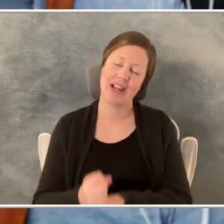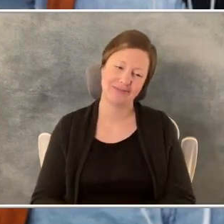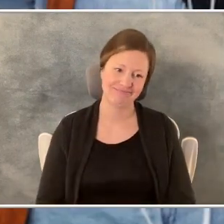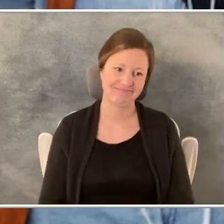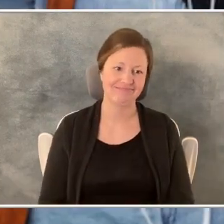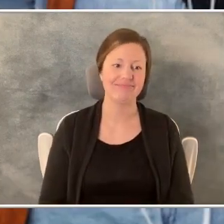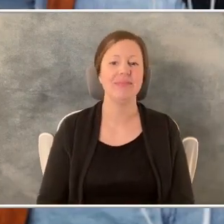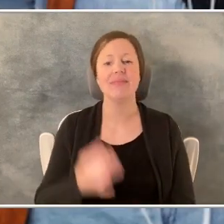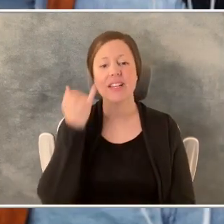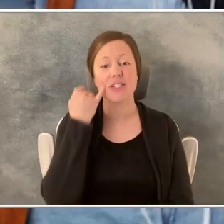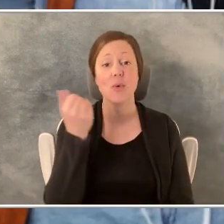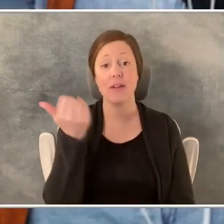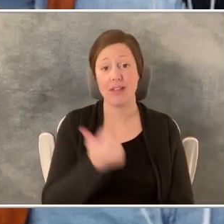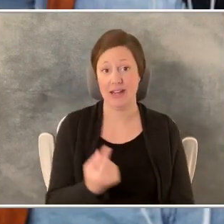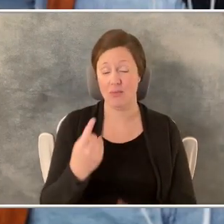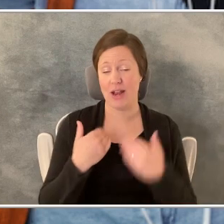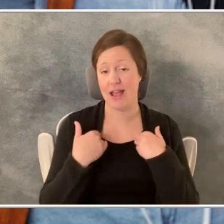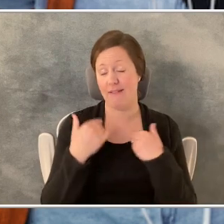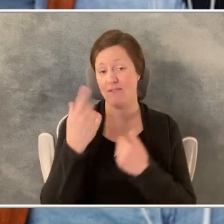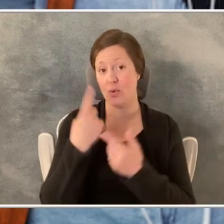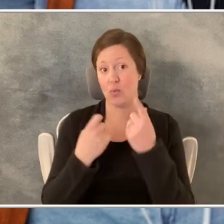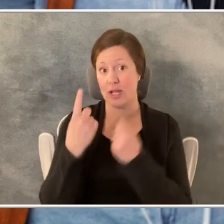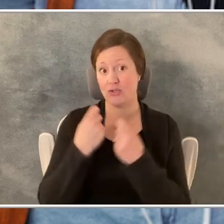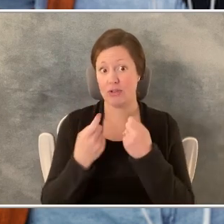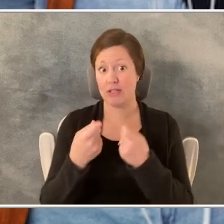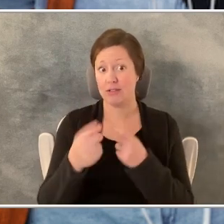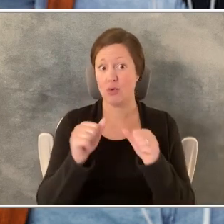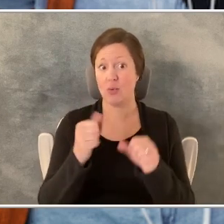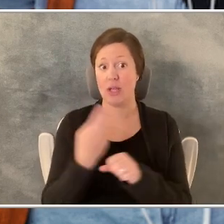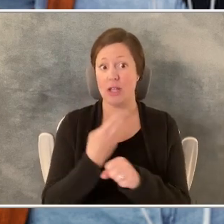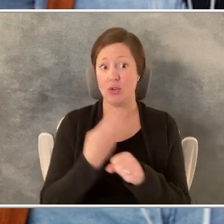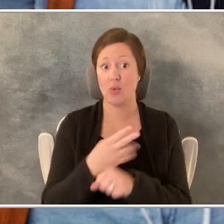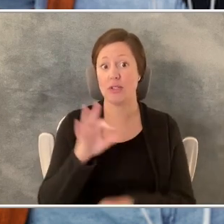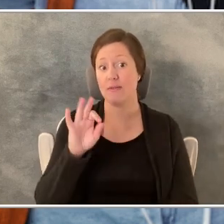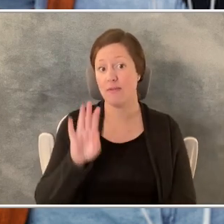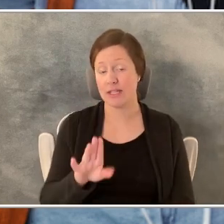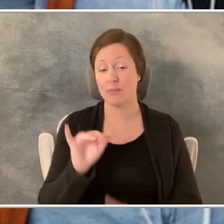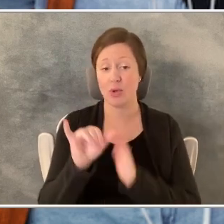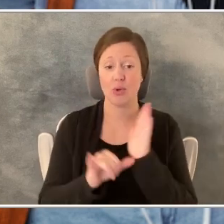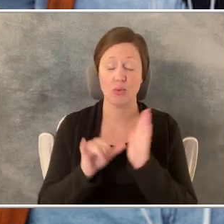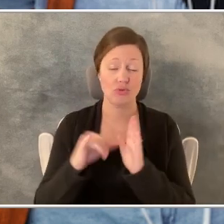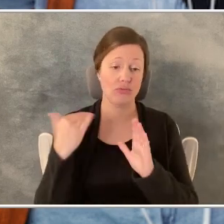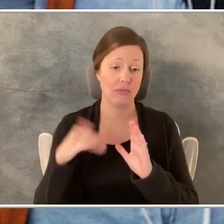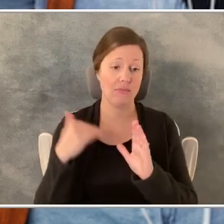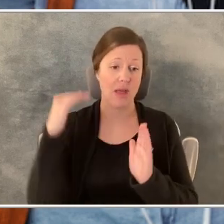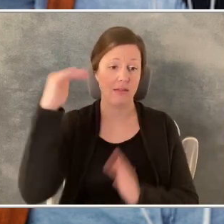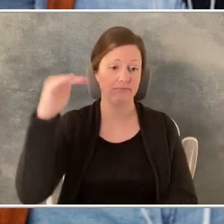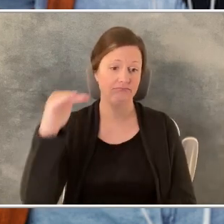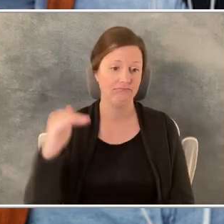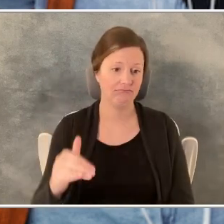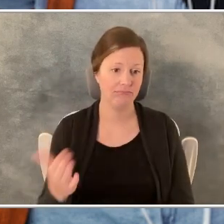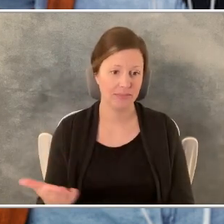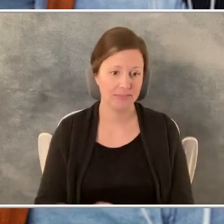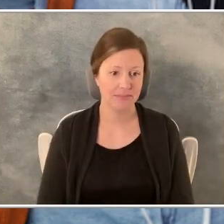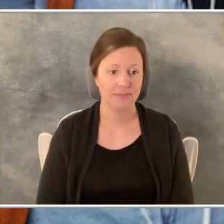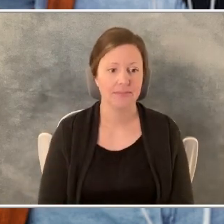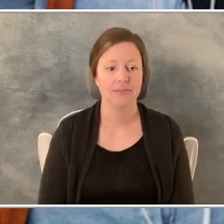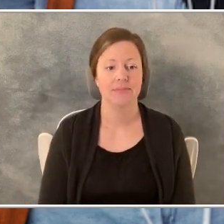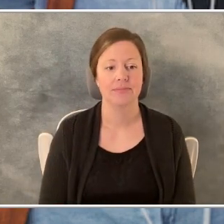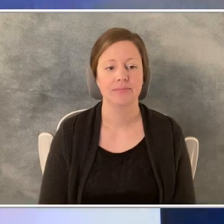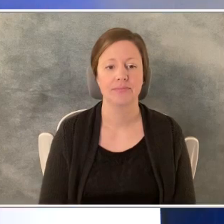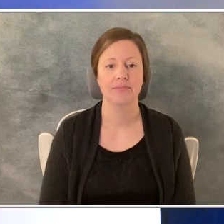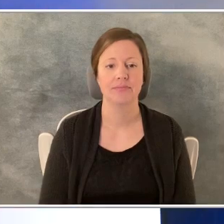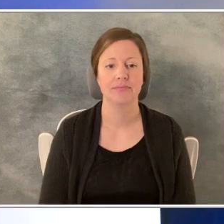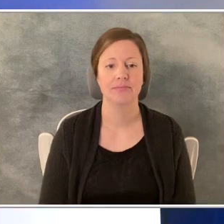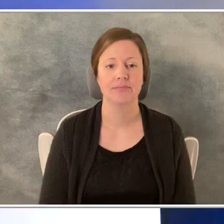any questions and you are watching us live, you can use the chat on YouTube or Facebook. You can email the Medical News Network. That information is there on your screen. So,